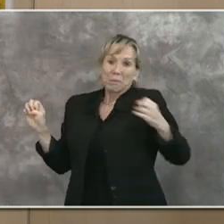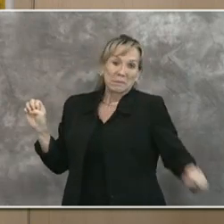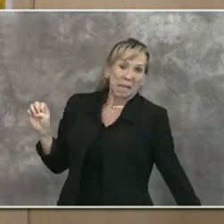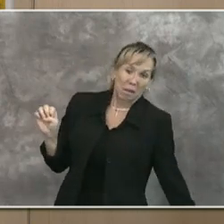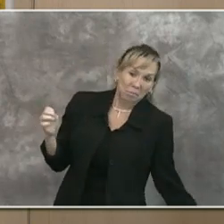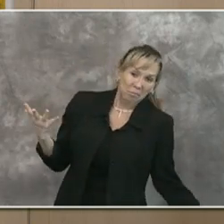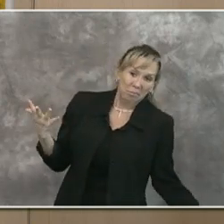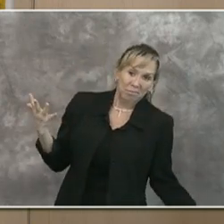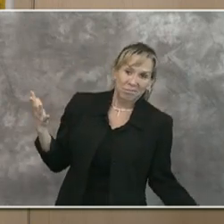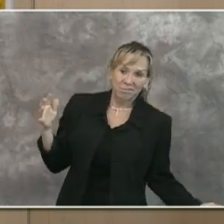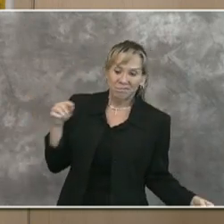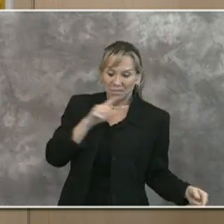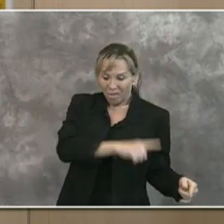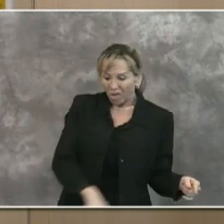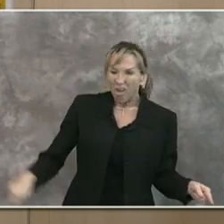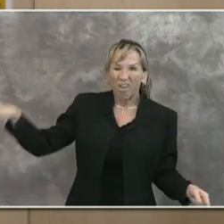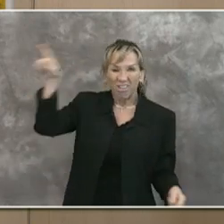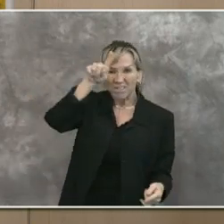of us,